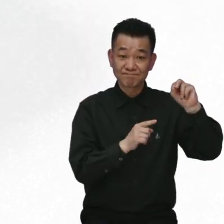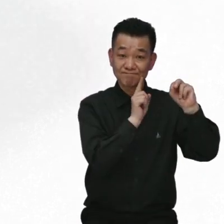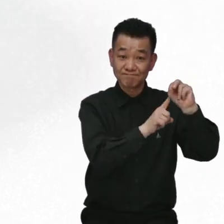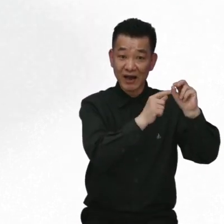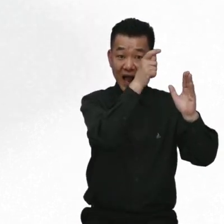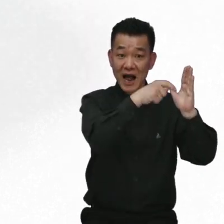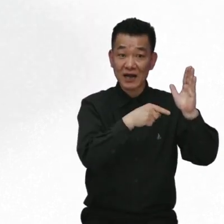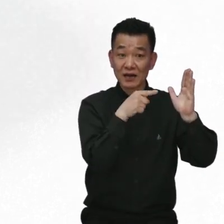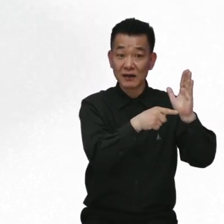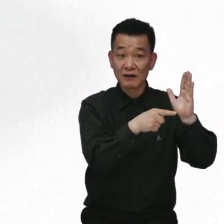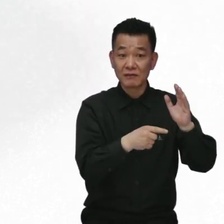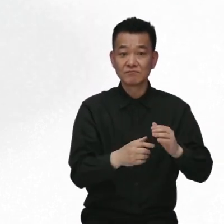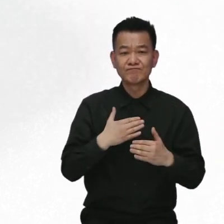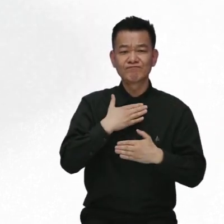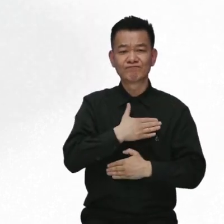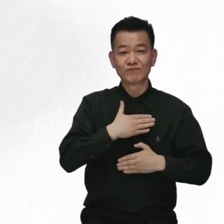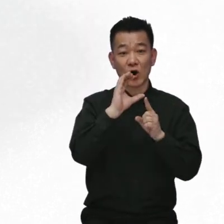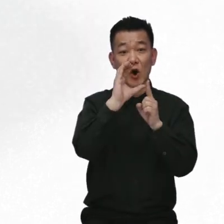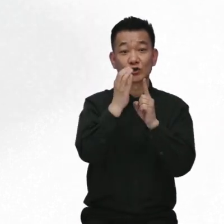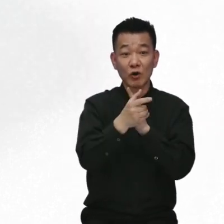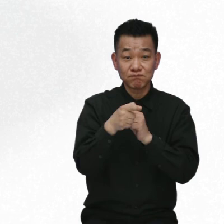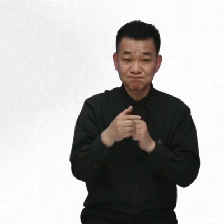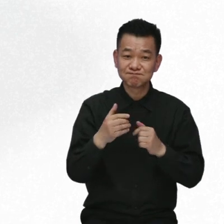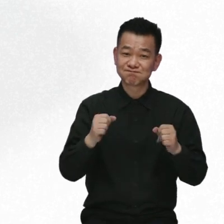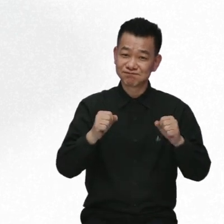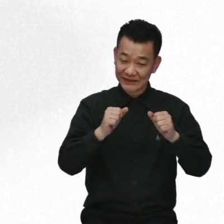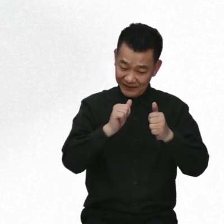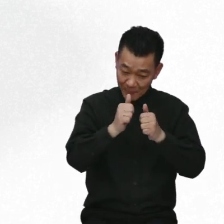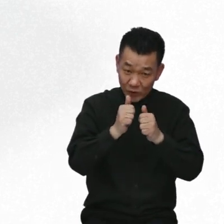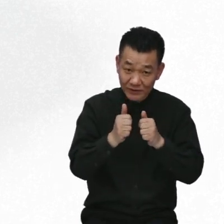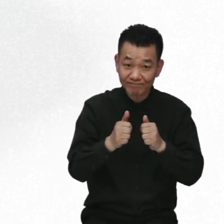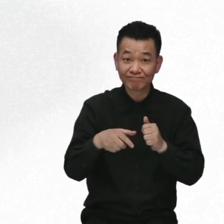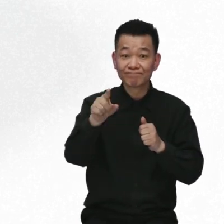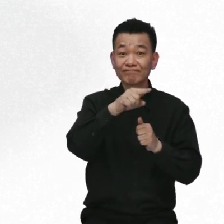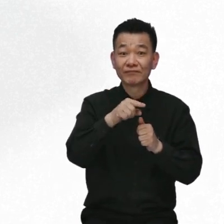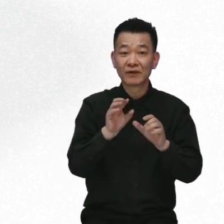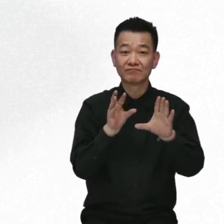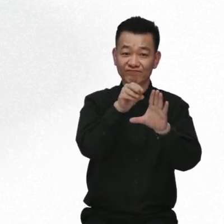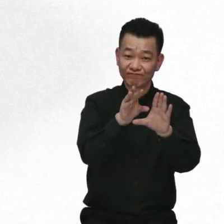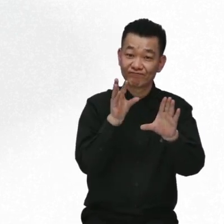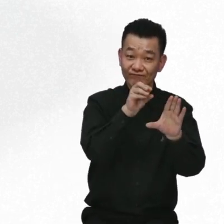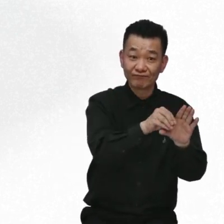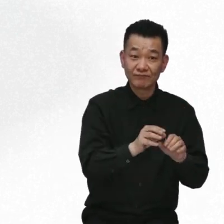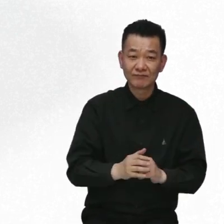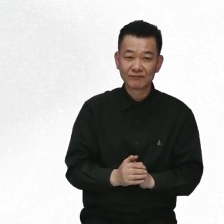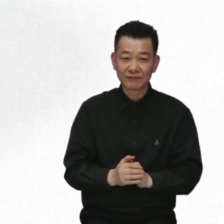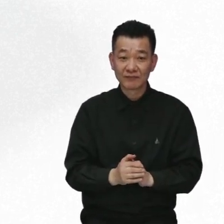Article 30. Participation in cultural life, recreation, leisure, and